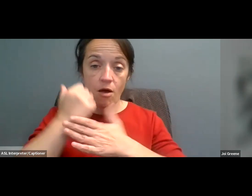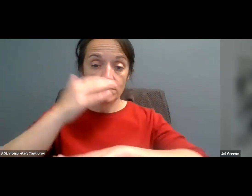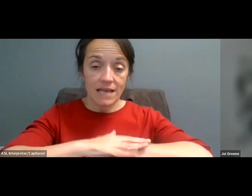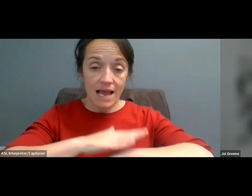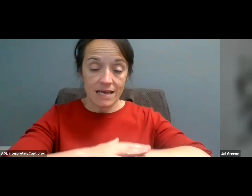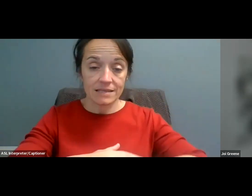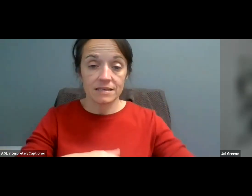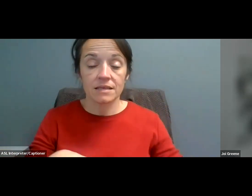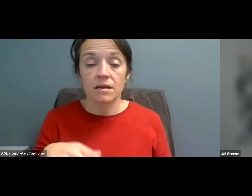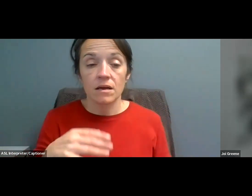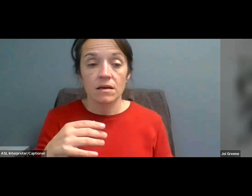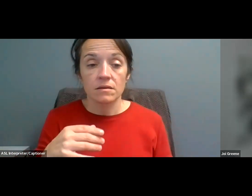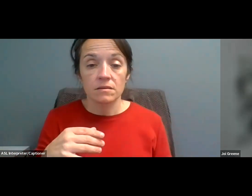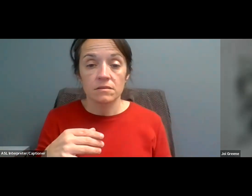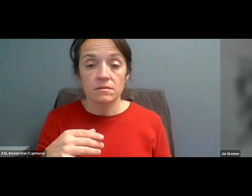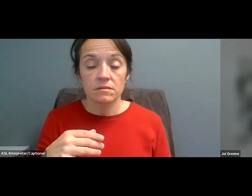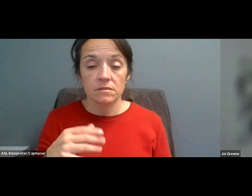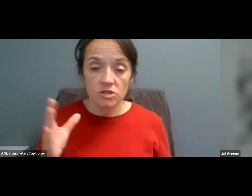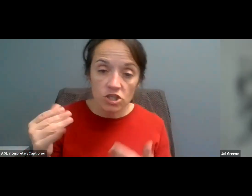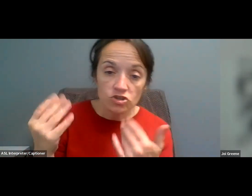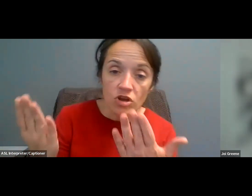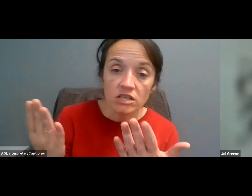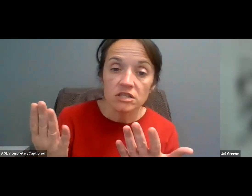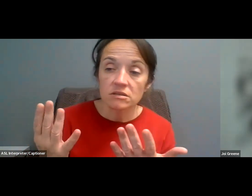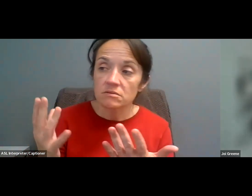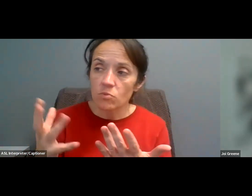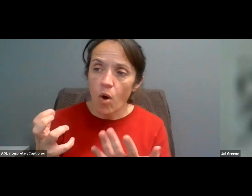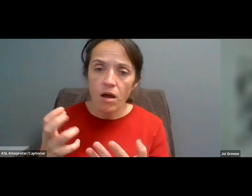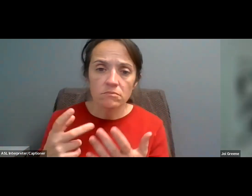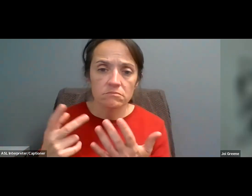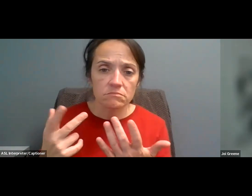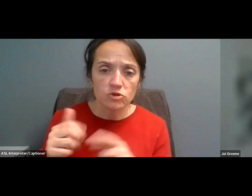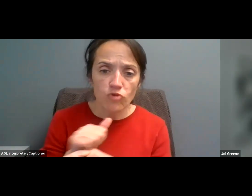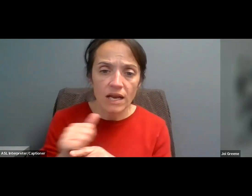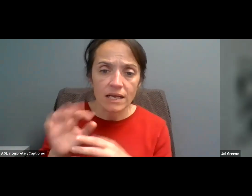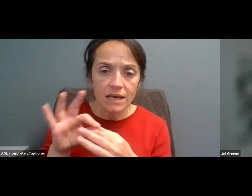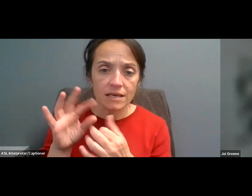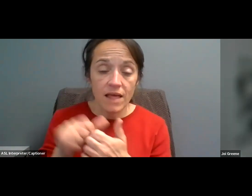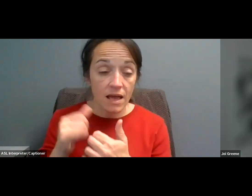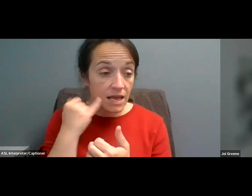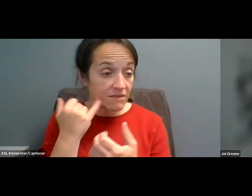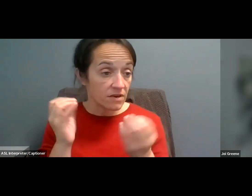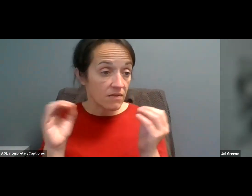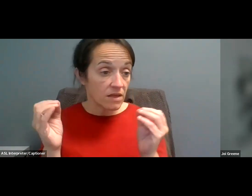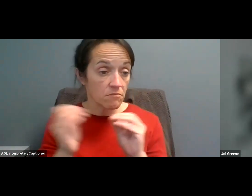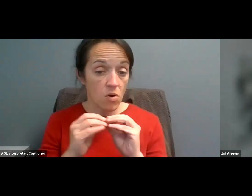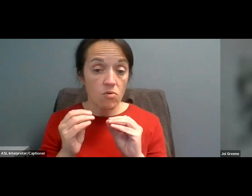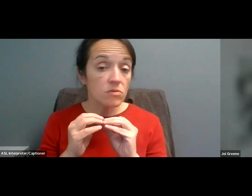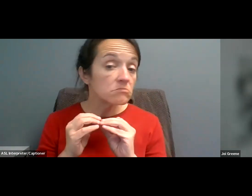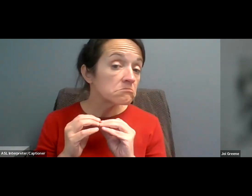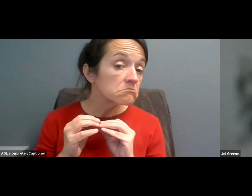nrs@usda.gov and give us some of those suggestions so that we can provide that for you. If there are no further questions, which I do not believe